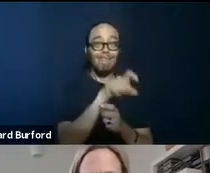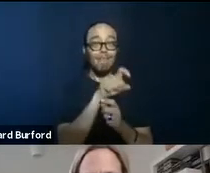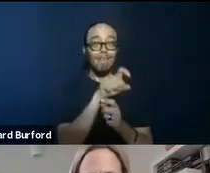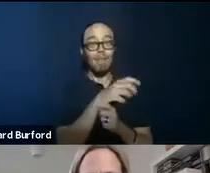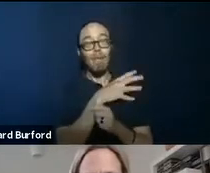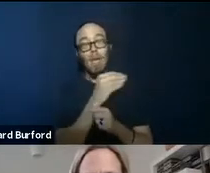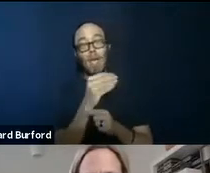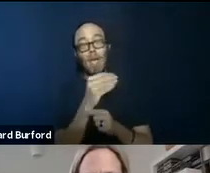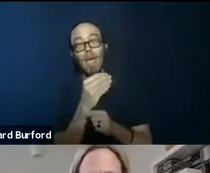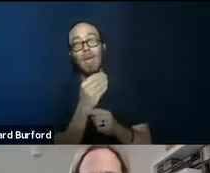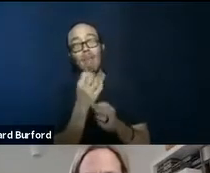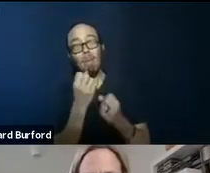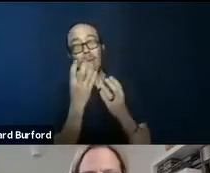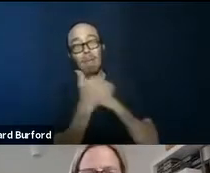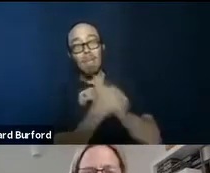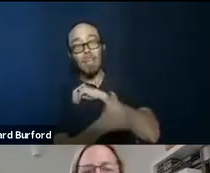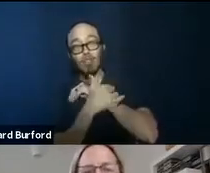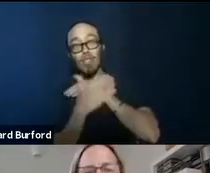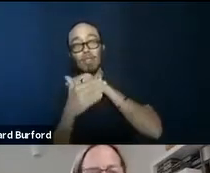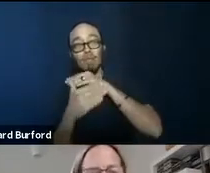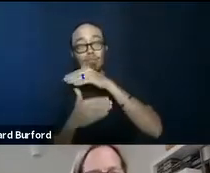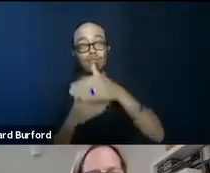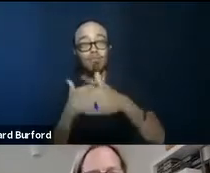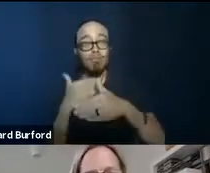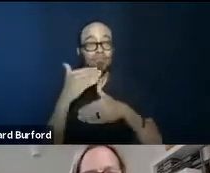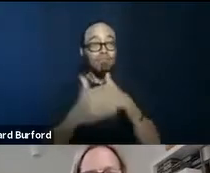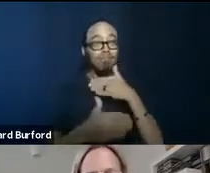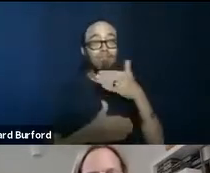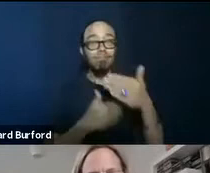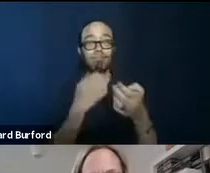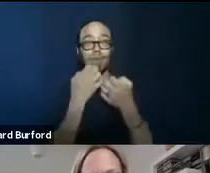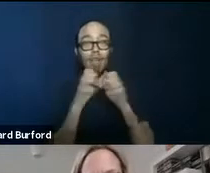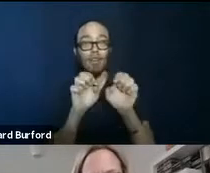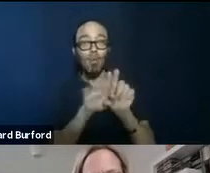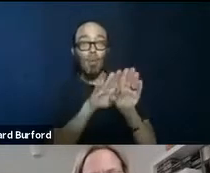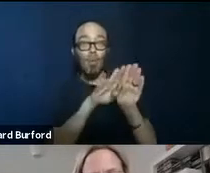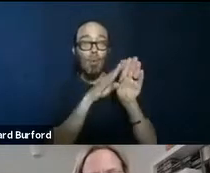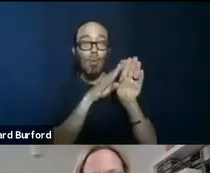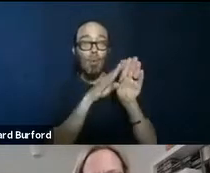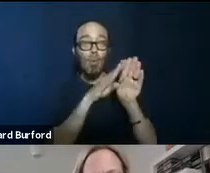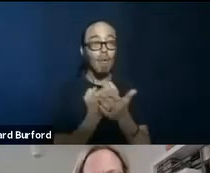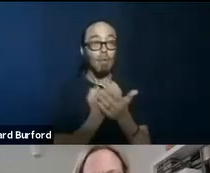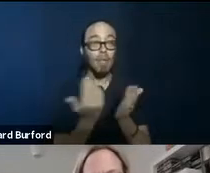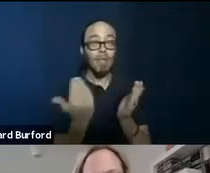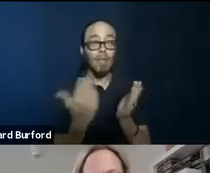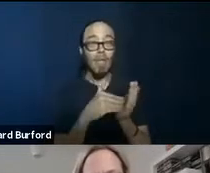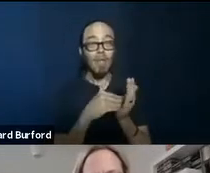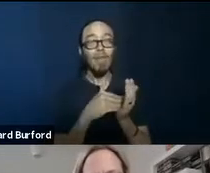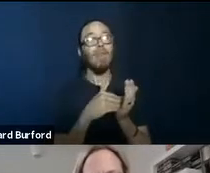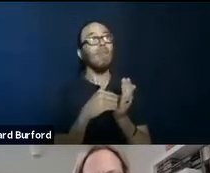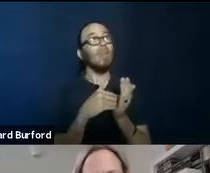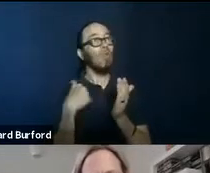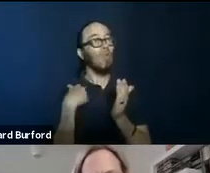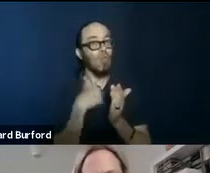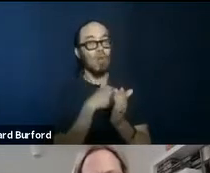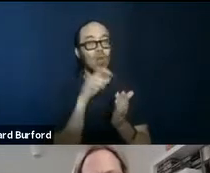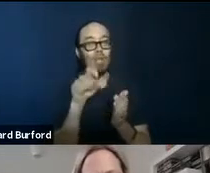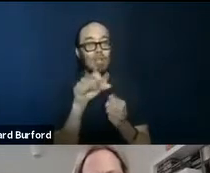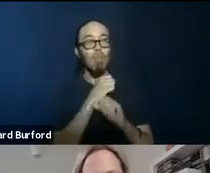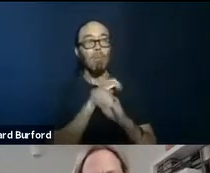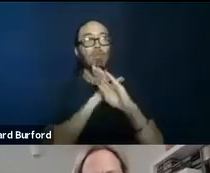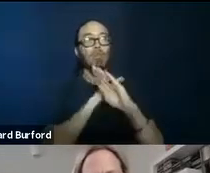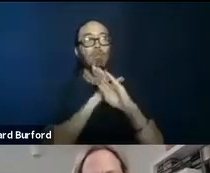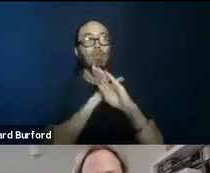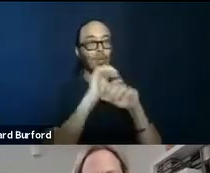as many countries are moving forward with efforts to reopen their economies, we've got to protect workers with disabilities